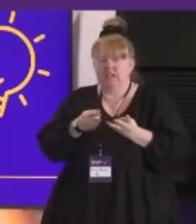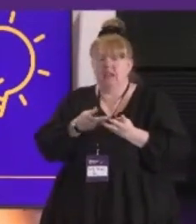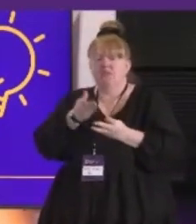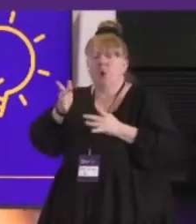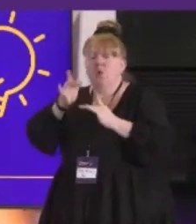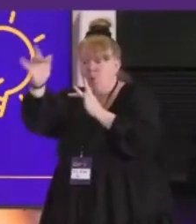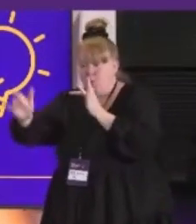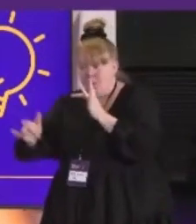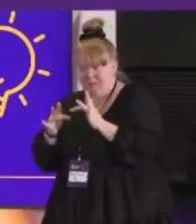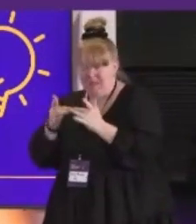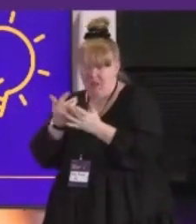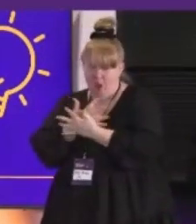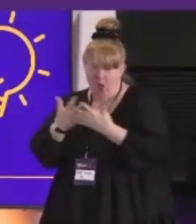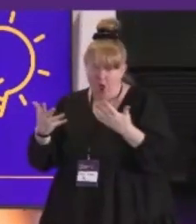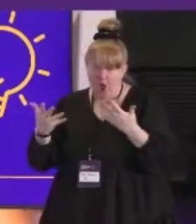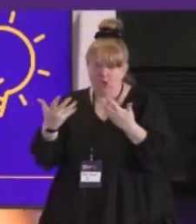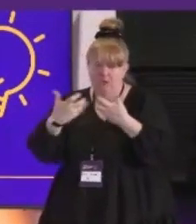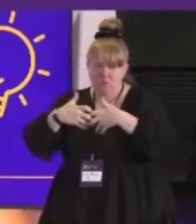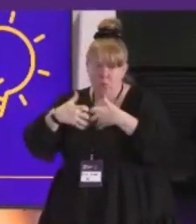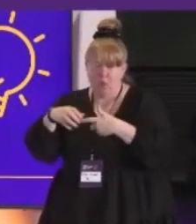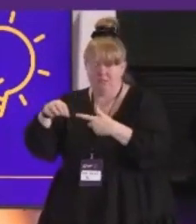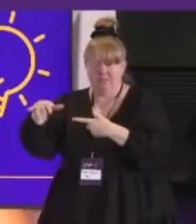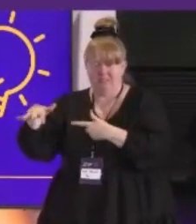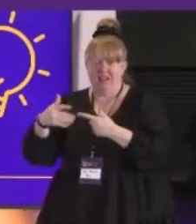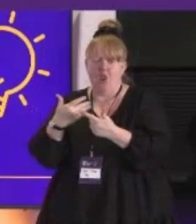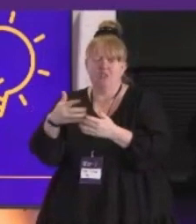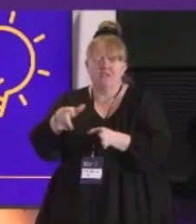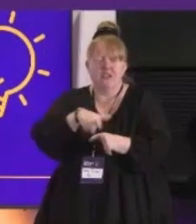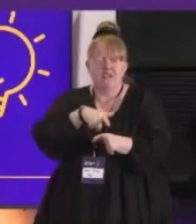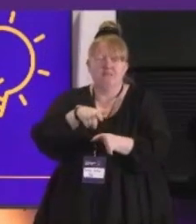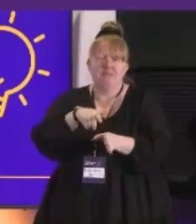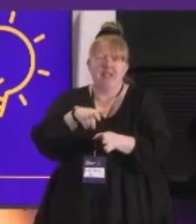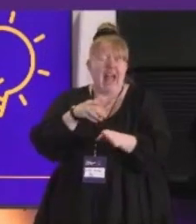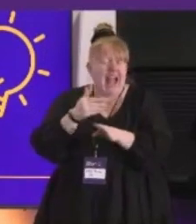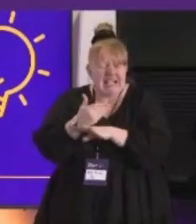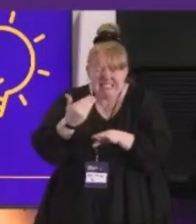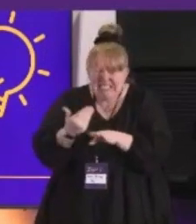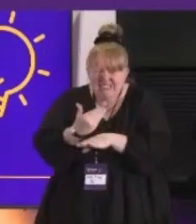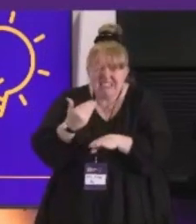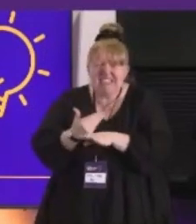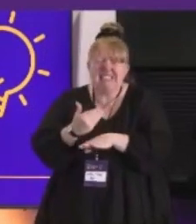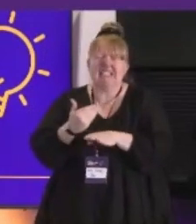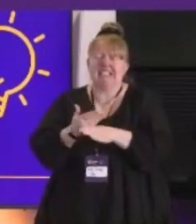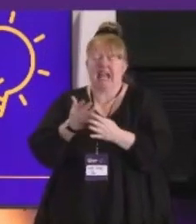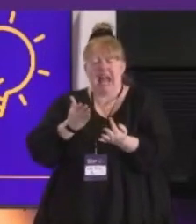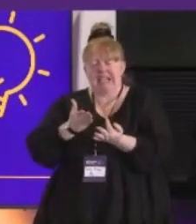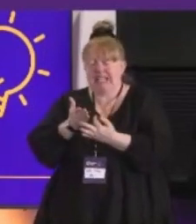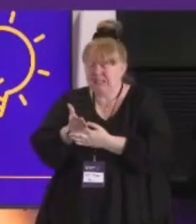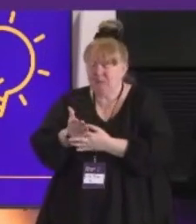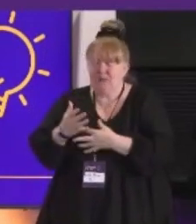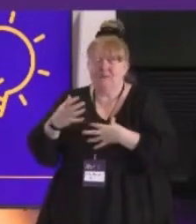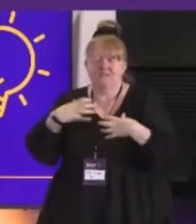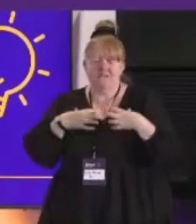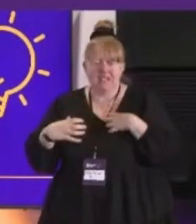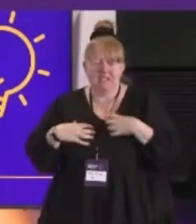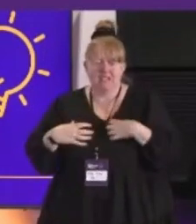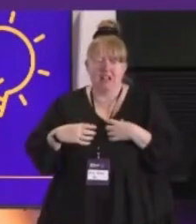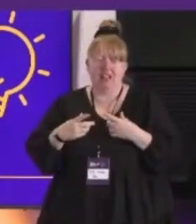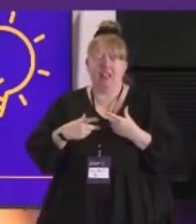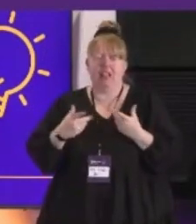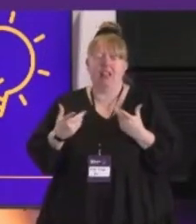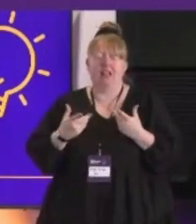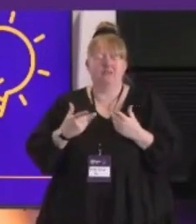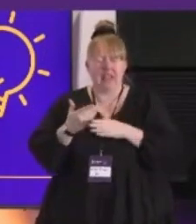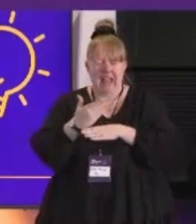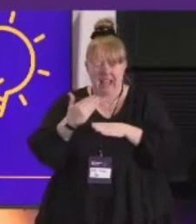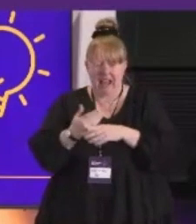younger years, there's a lot of different activities, and it's things like accessible physical education, accessible playgrounds, and